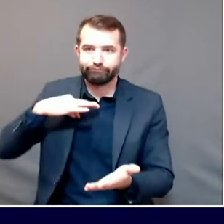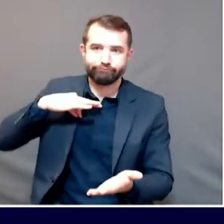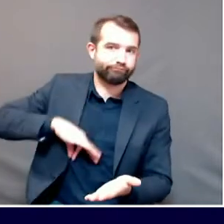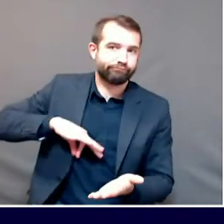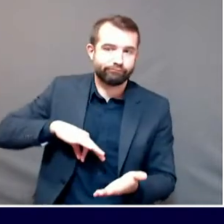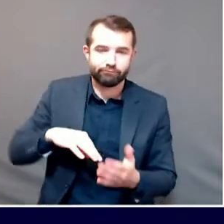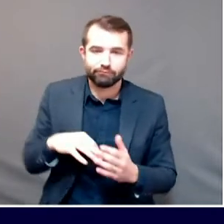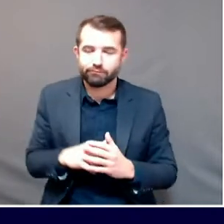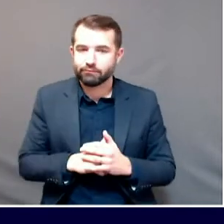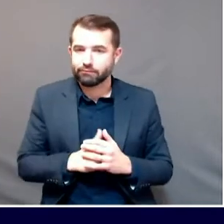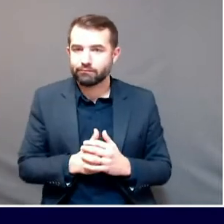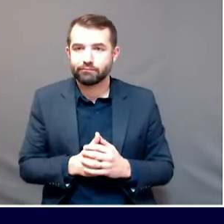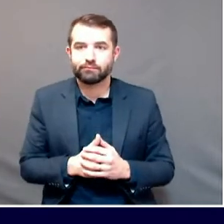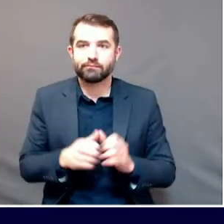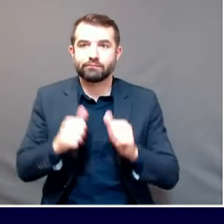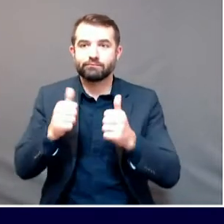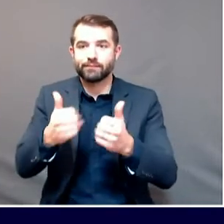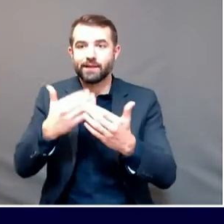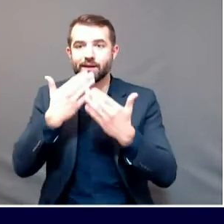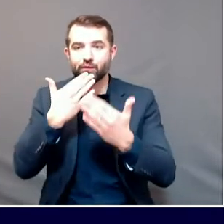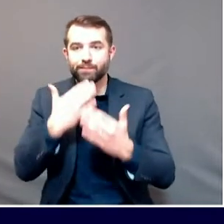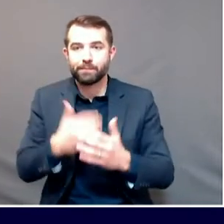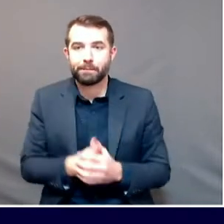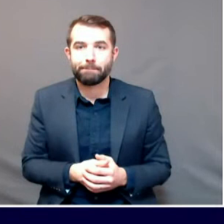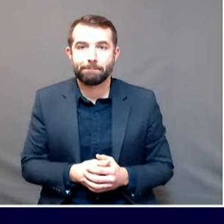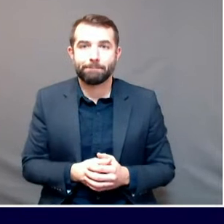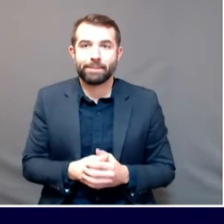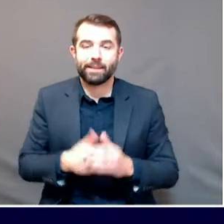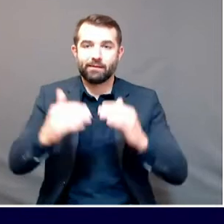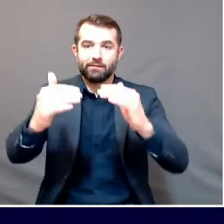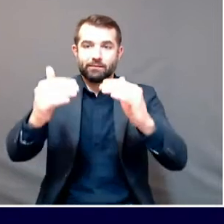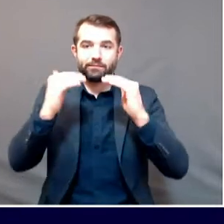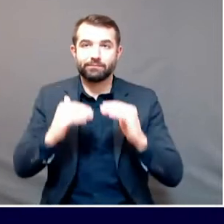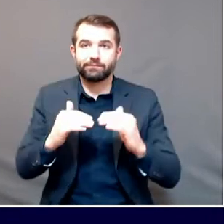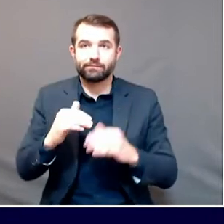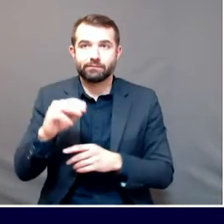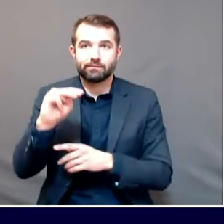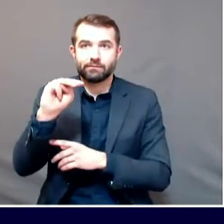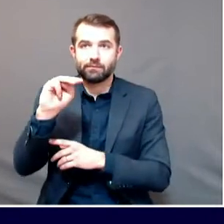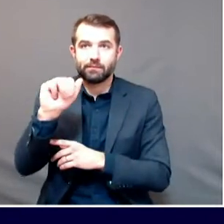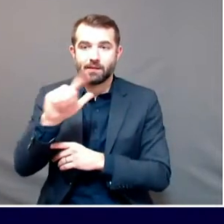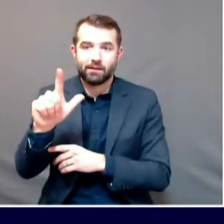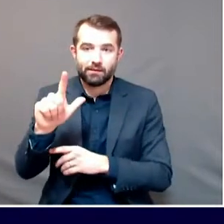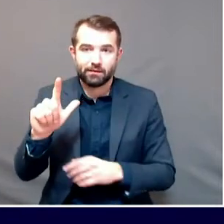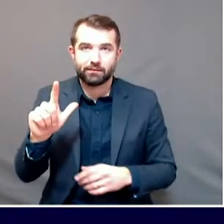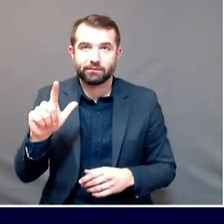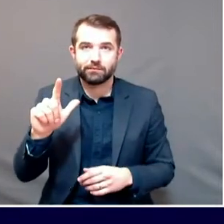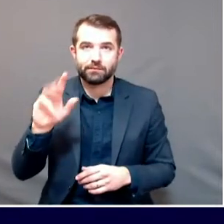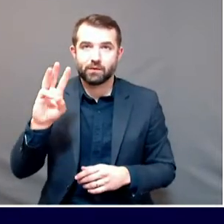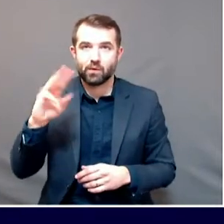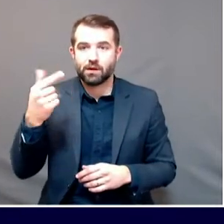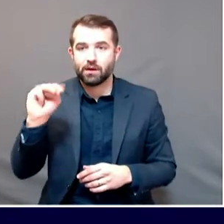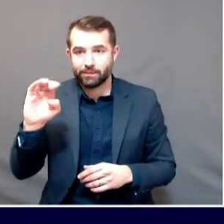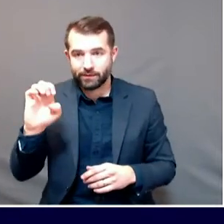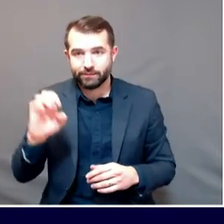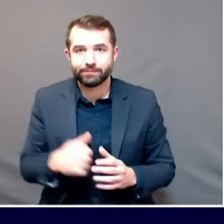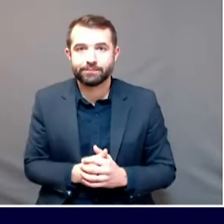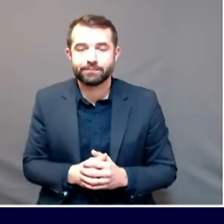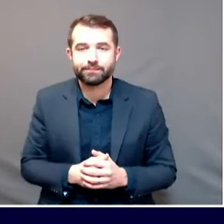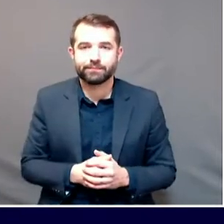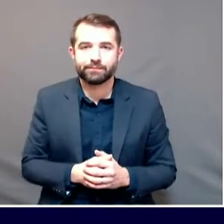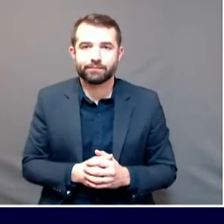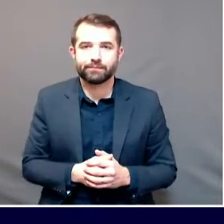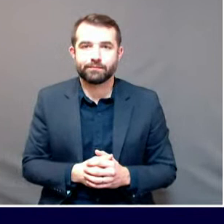Thank you. I'm going to turn to Mal Meyer at WGME next. Good